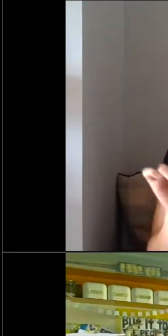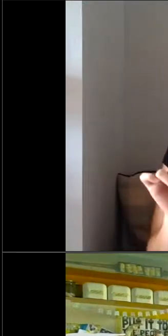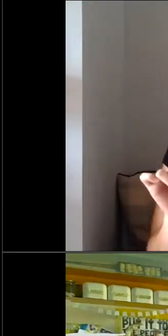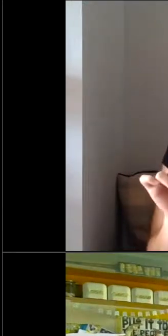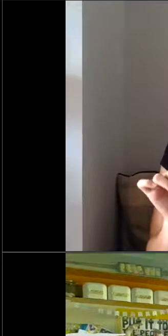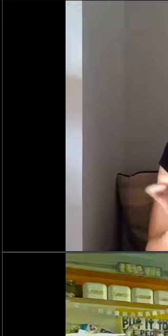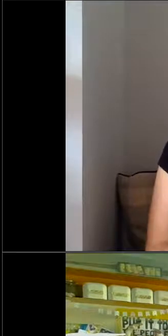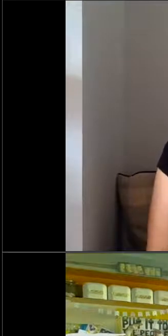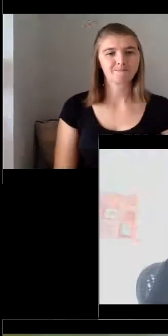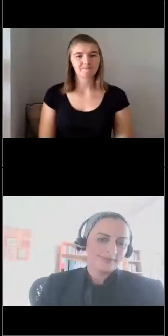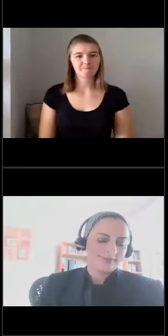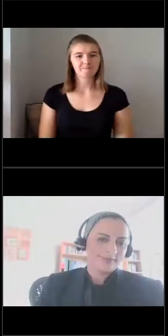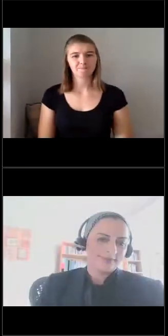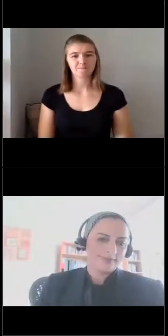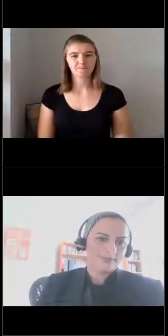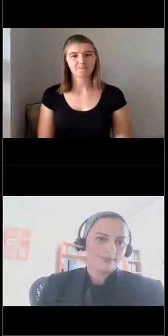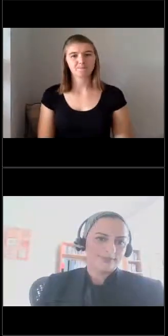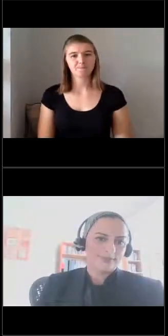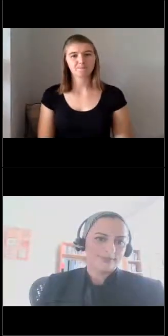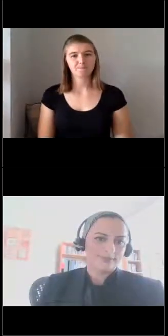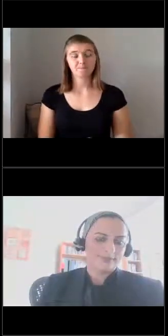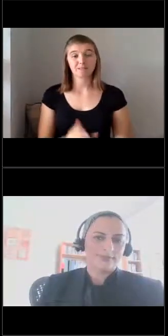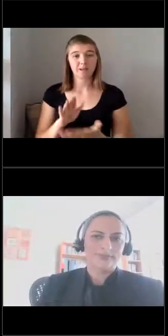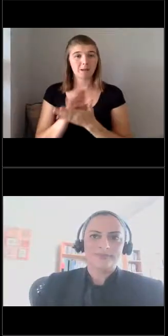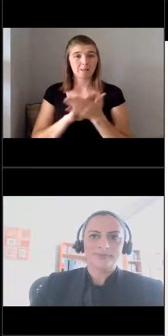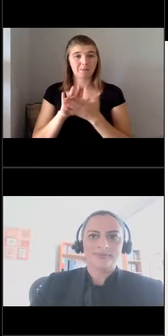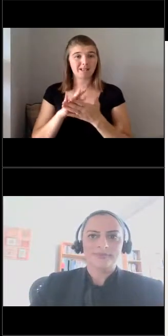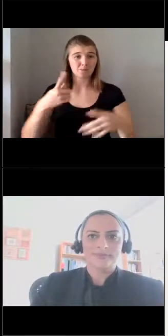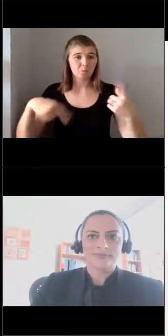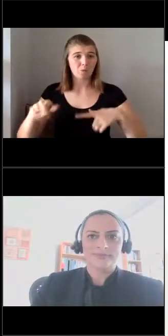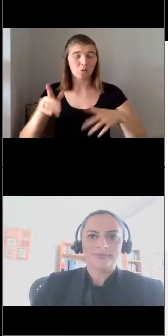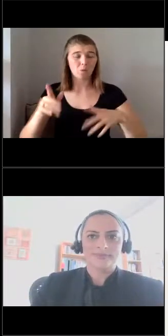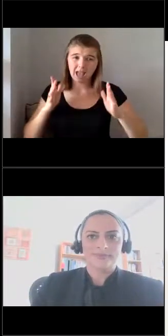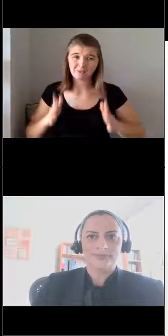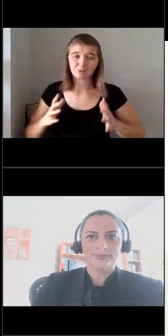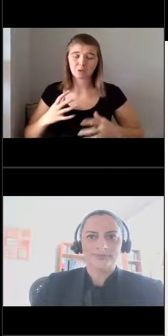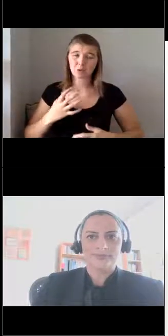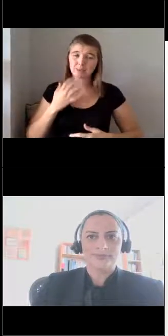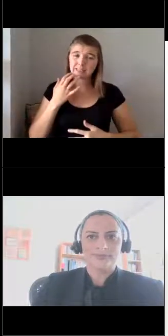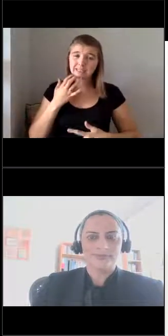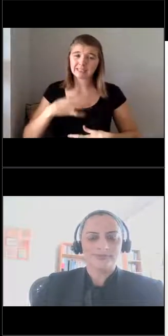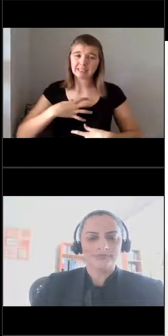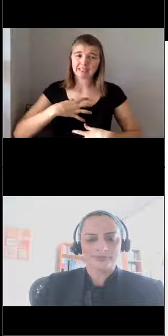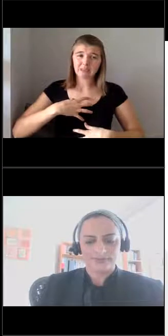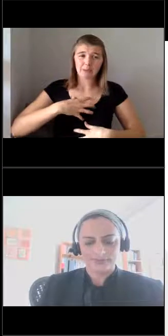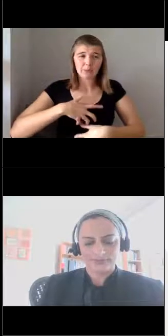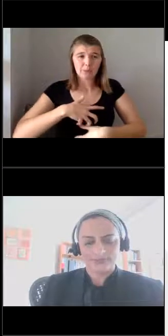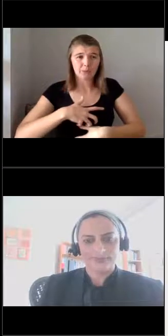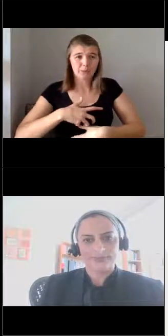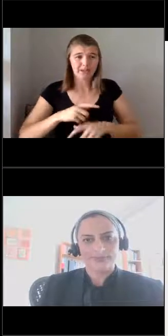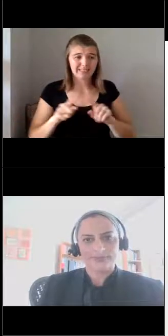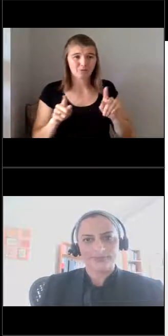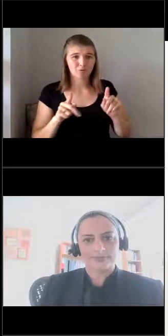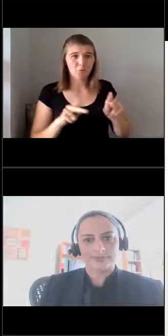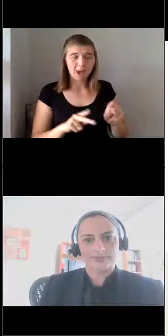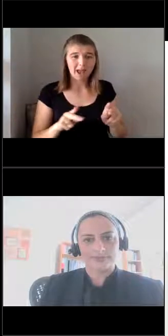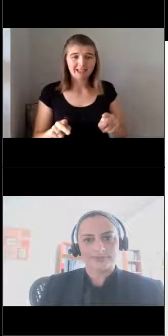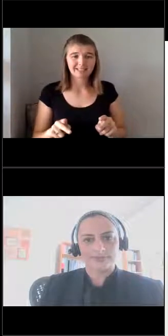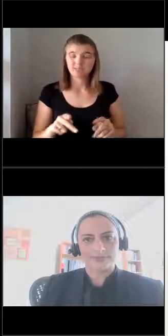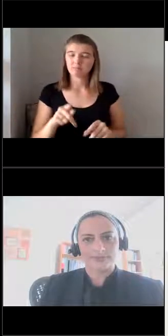that it's forced us to do things differently. We've had to adapt. Have you learnt anything from